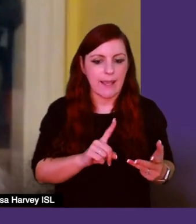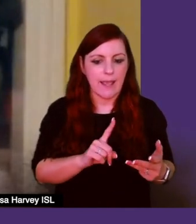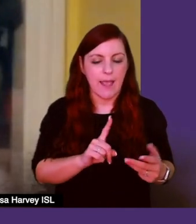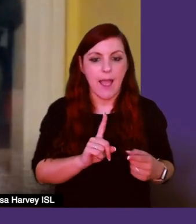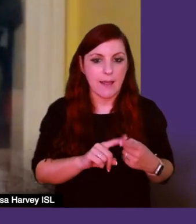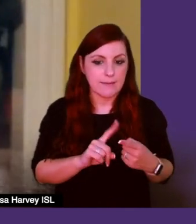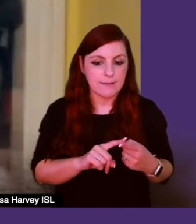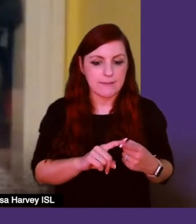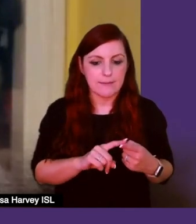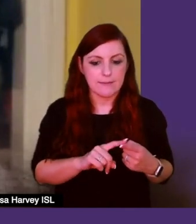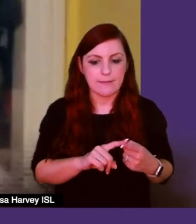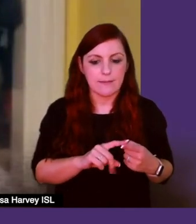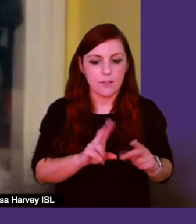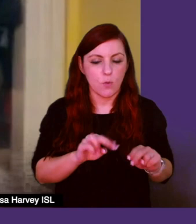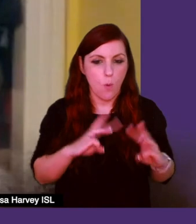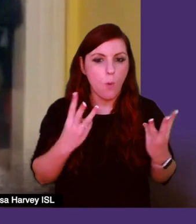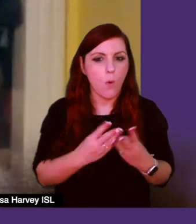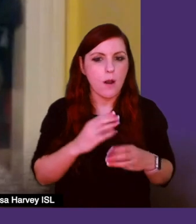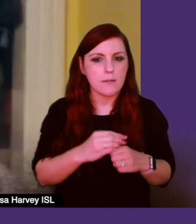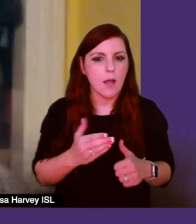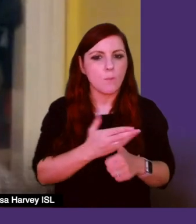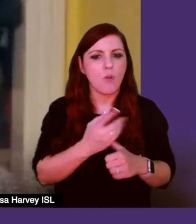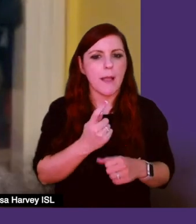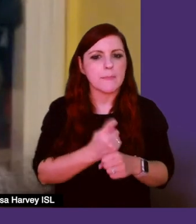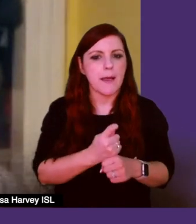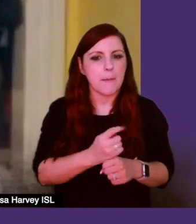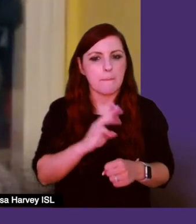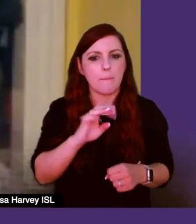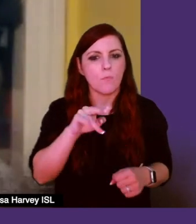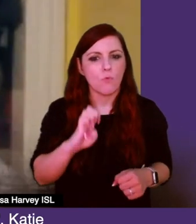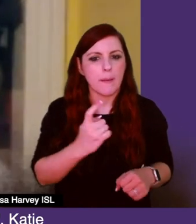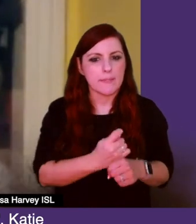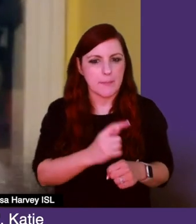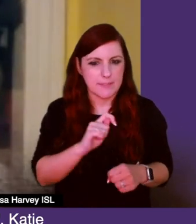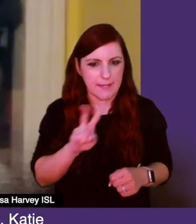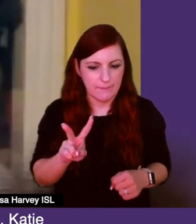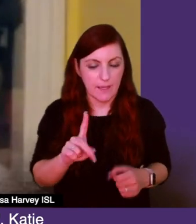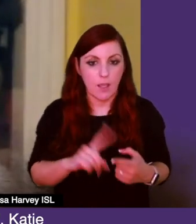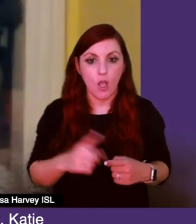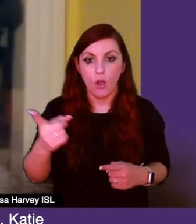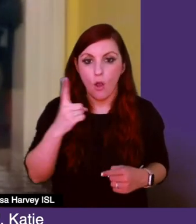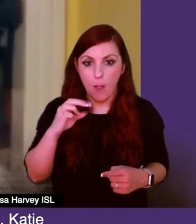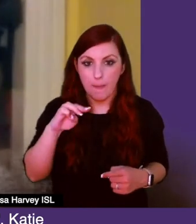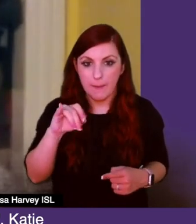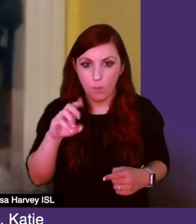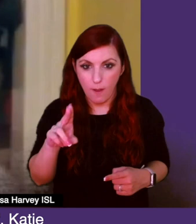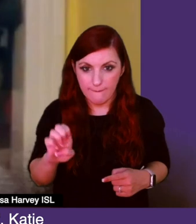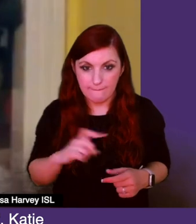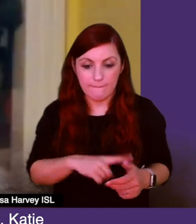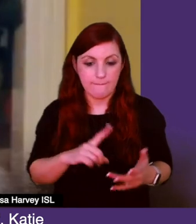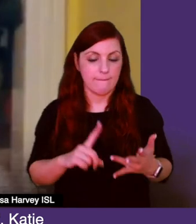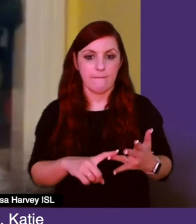and then got roles on primetime TV, like Corner Midwife,